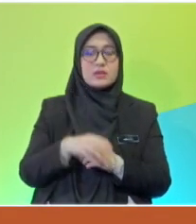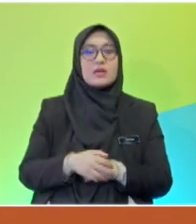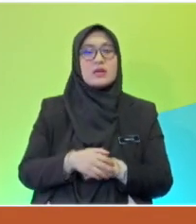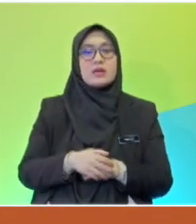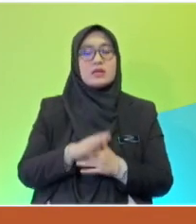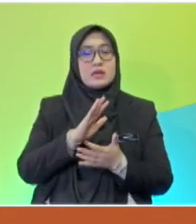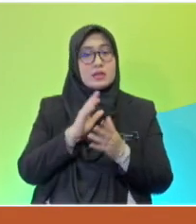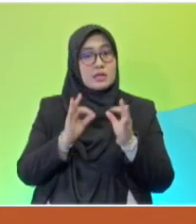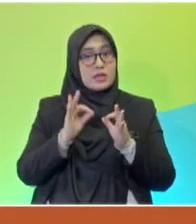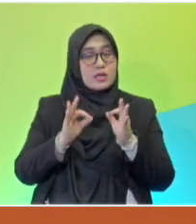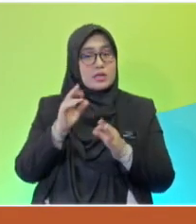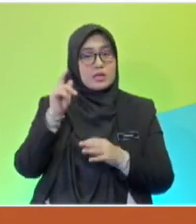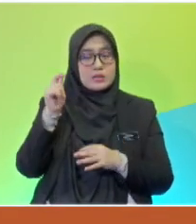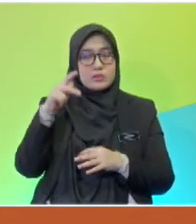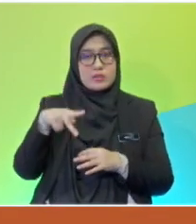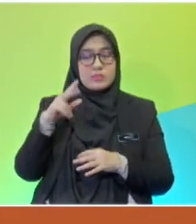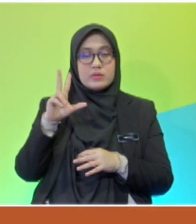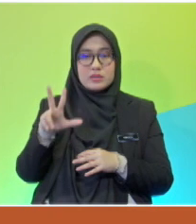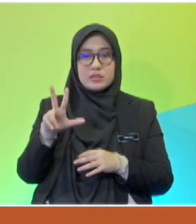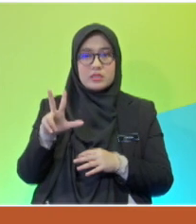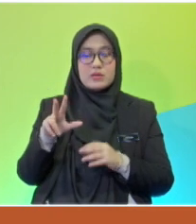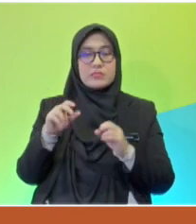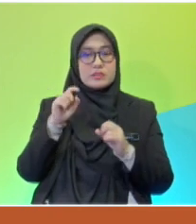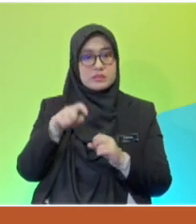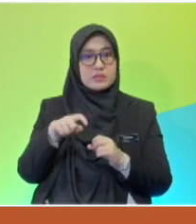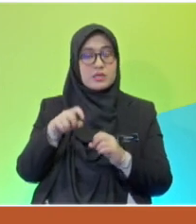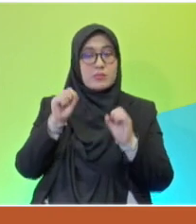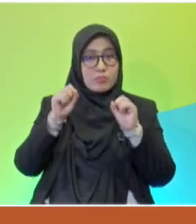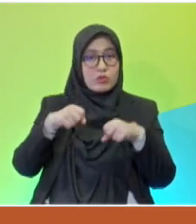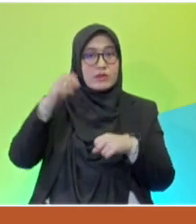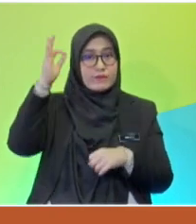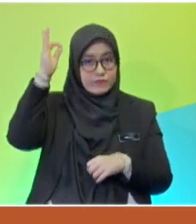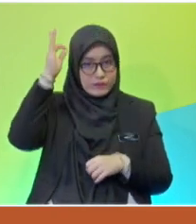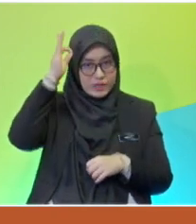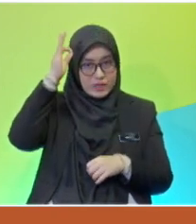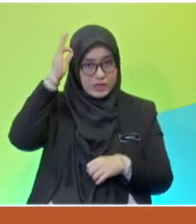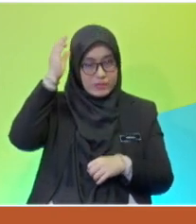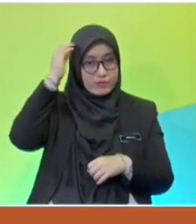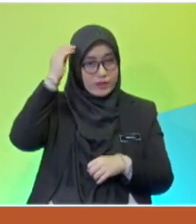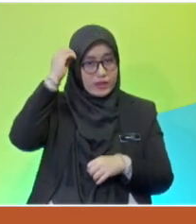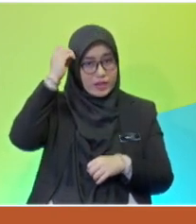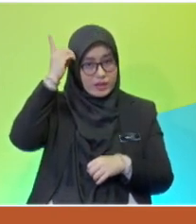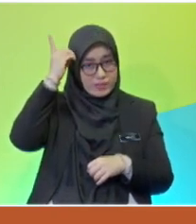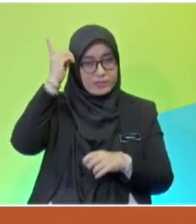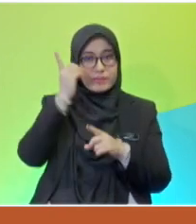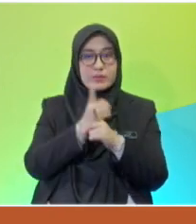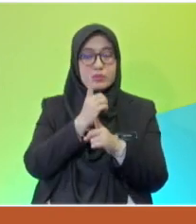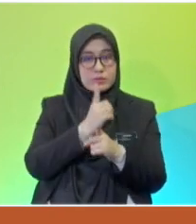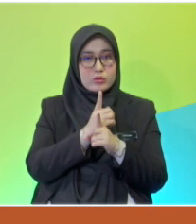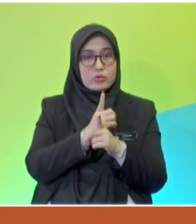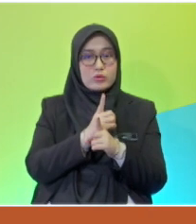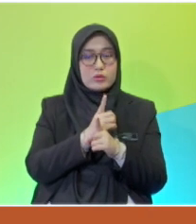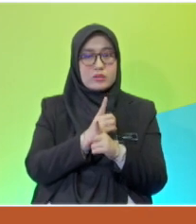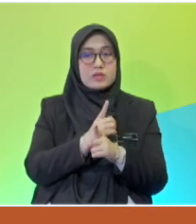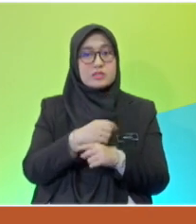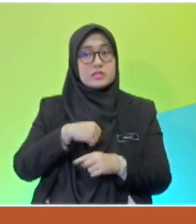ideas adequately. All right? And they can independently use their dictionary skills to guess the meaning of